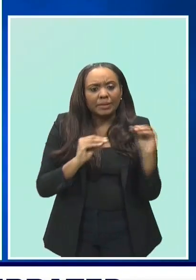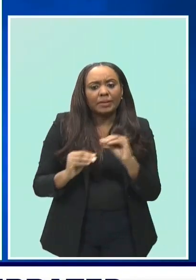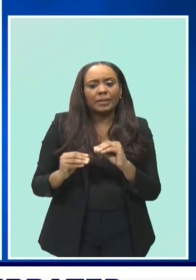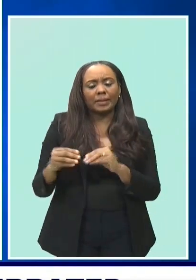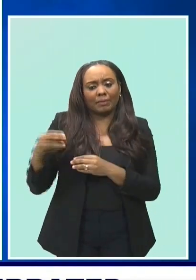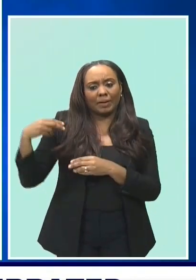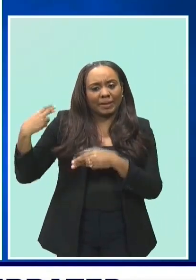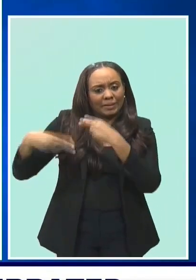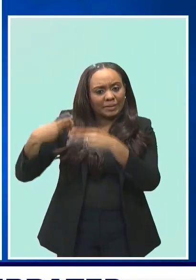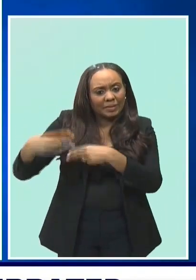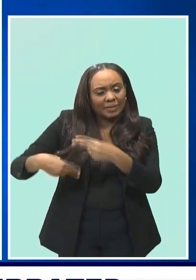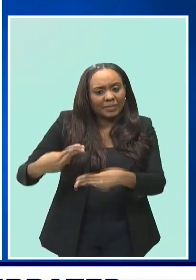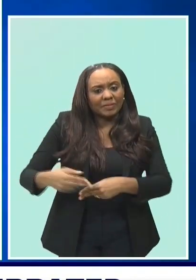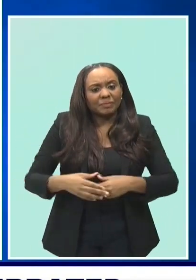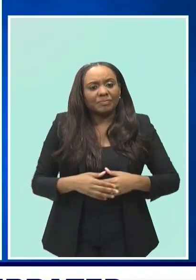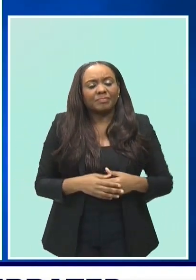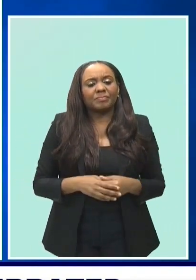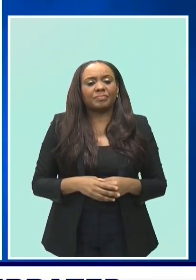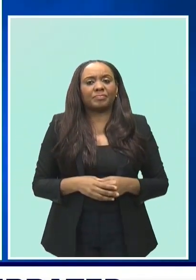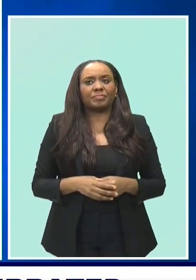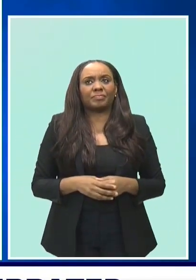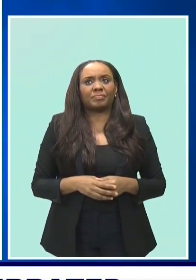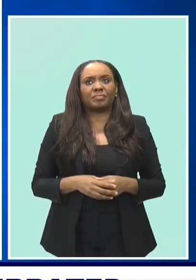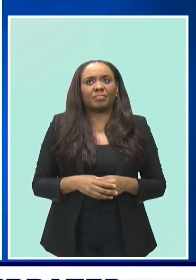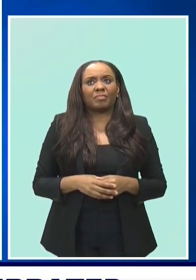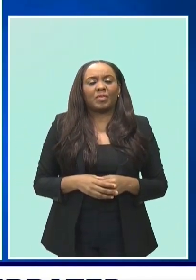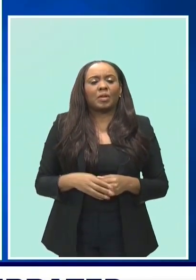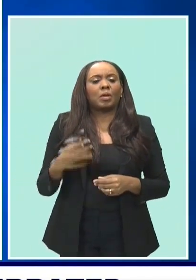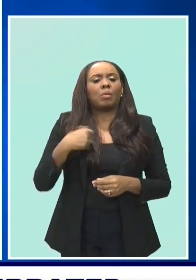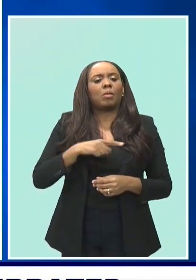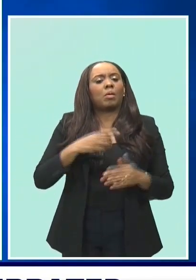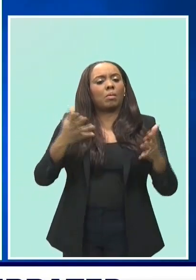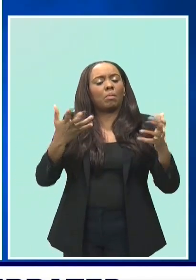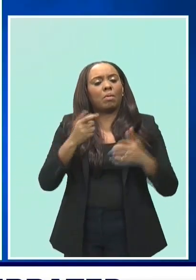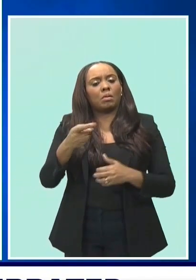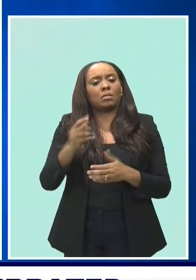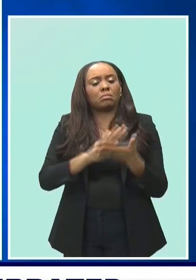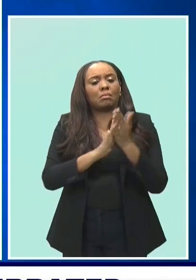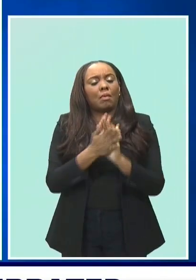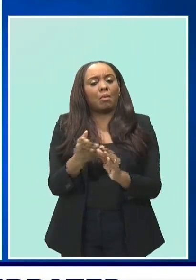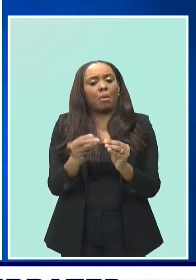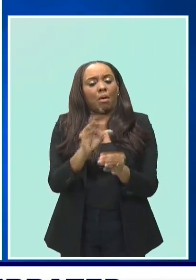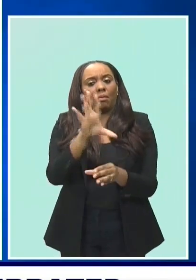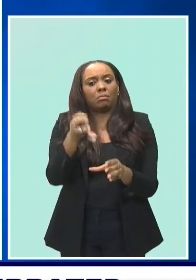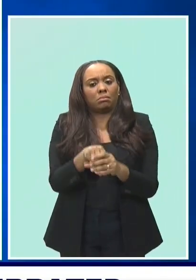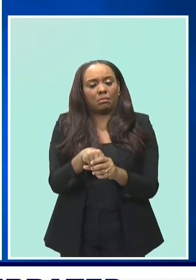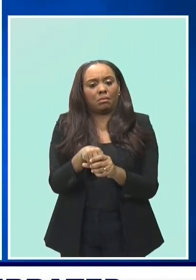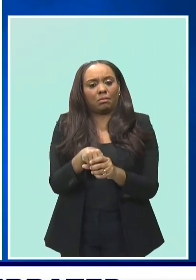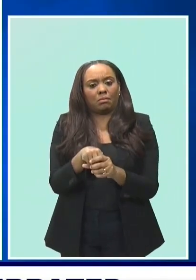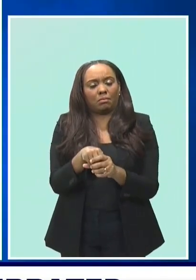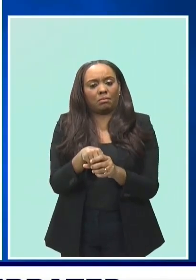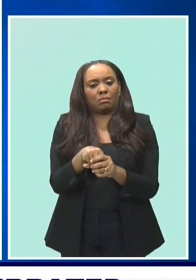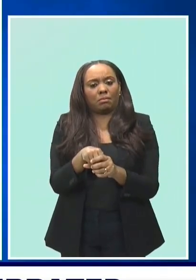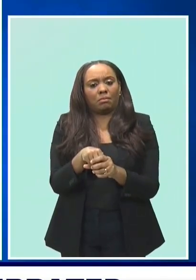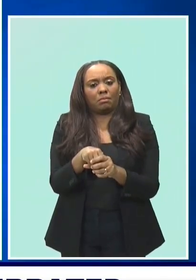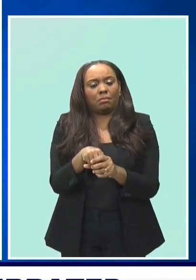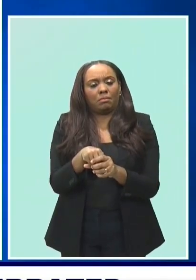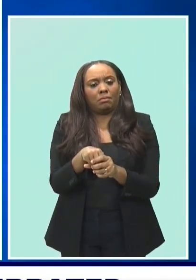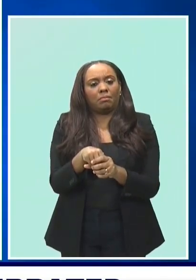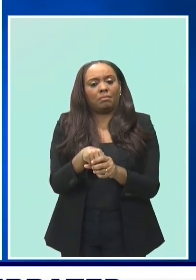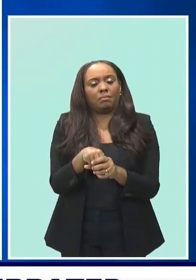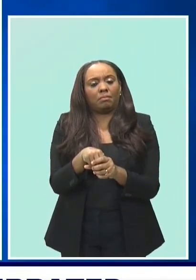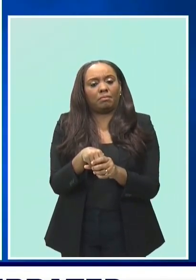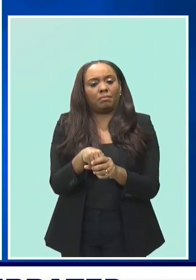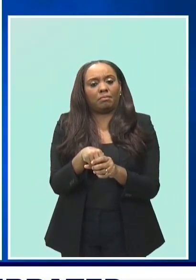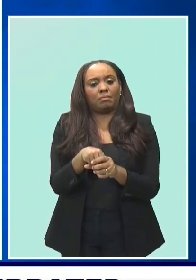encourage Barbadians to get Crop Over correct and become more involved in the festival this year. To say